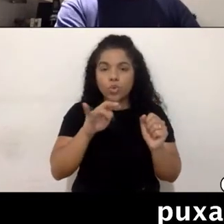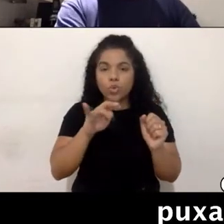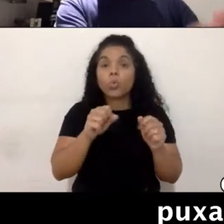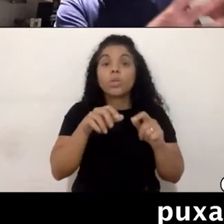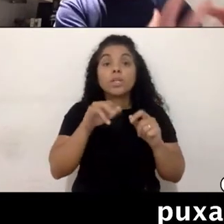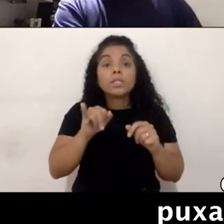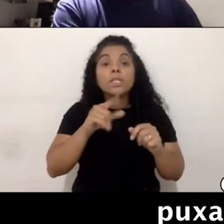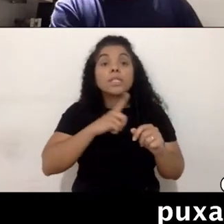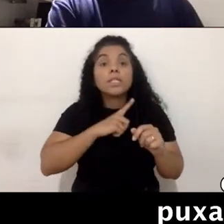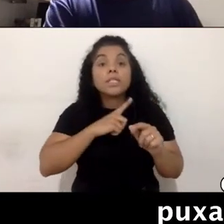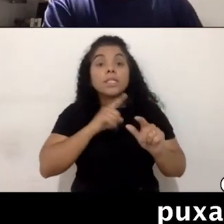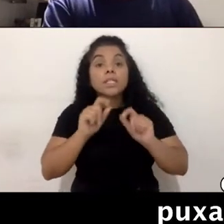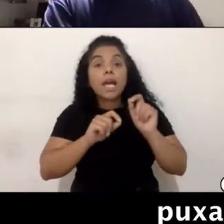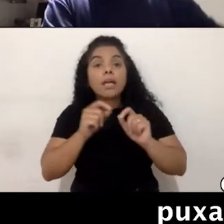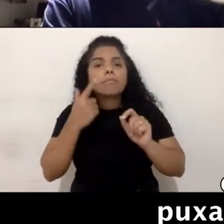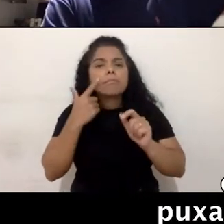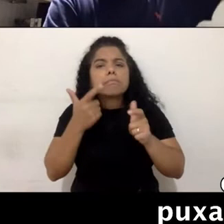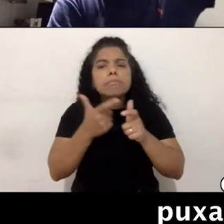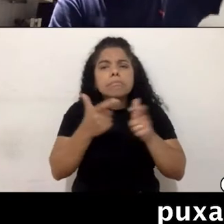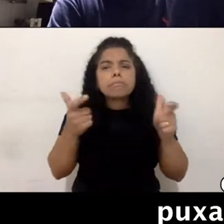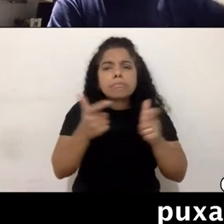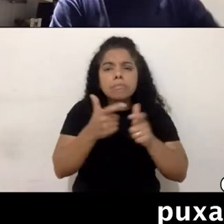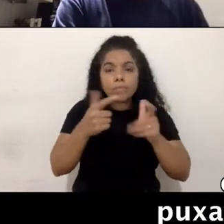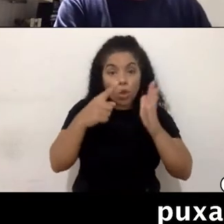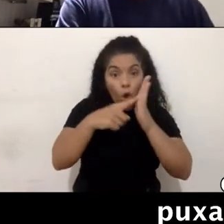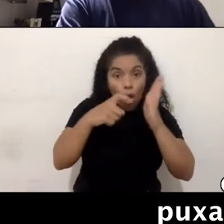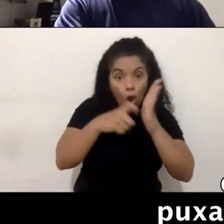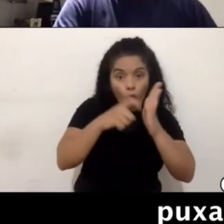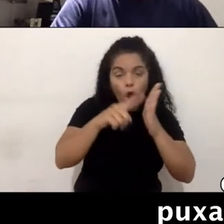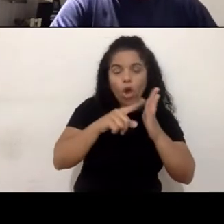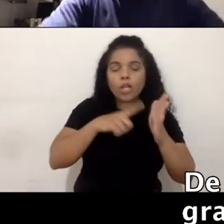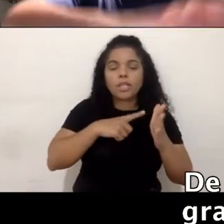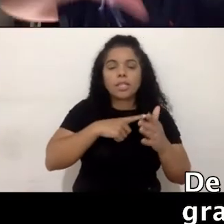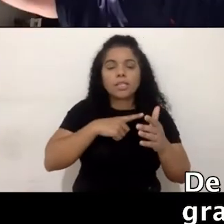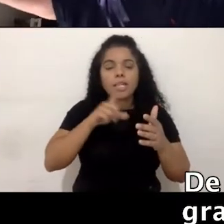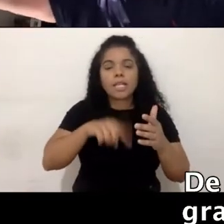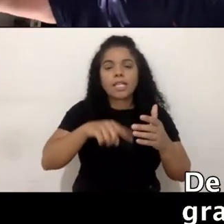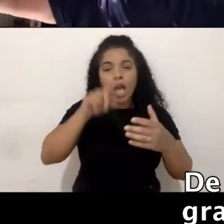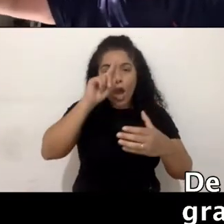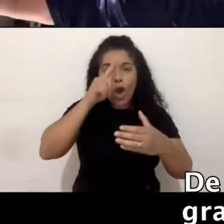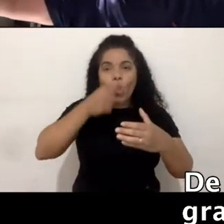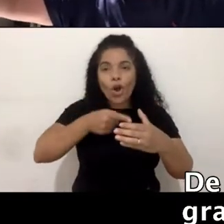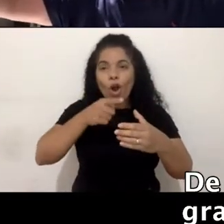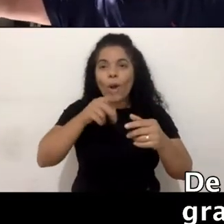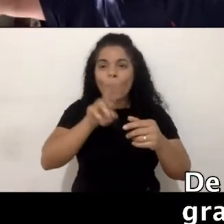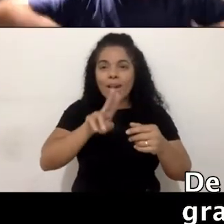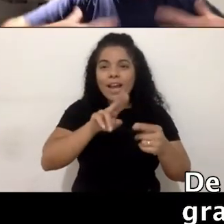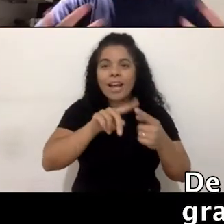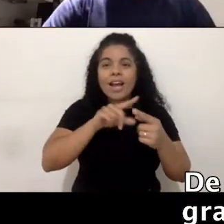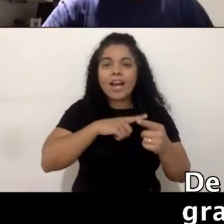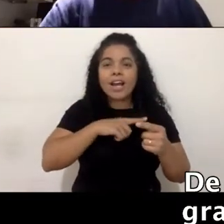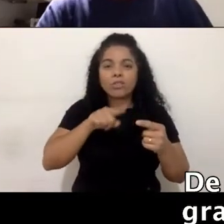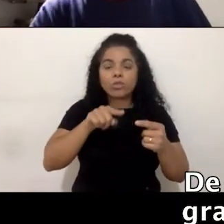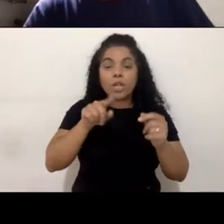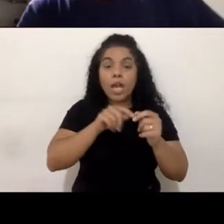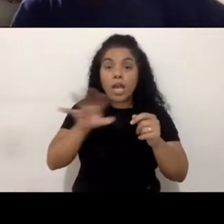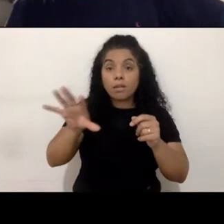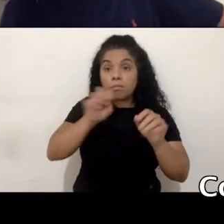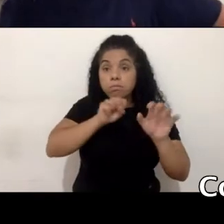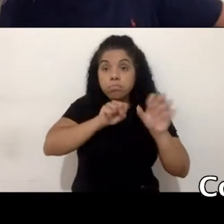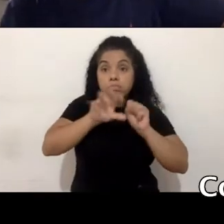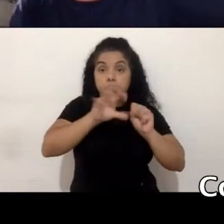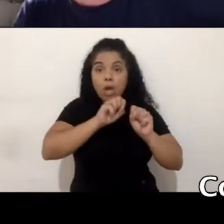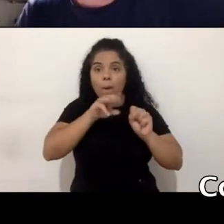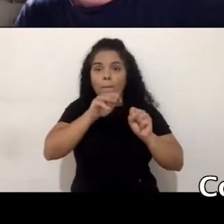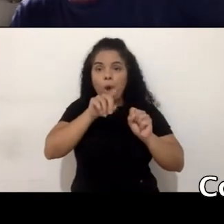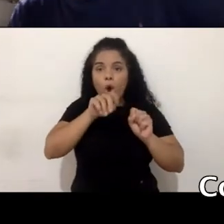your stack code, it pulls in all the different modules and then applies them, and again, you have a very big project. So with that project, with